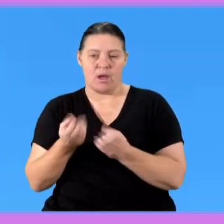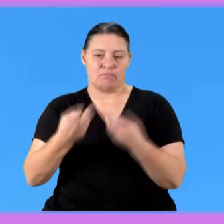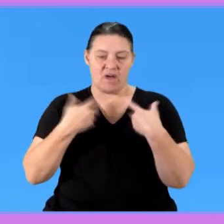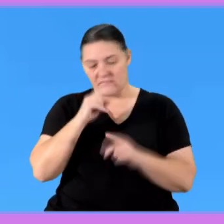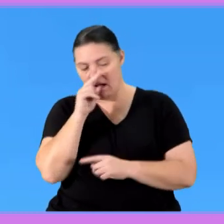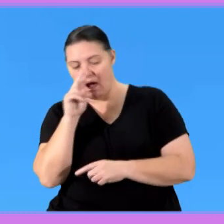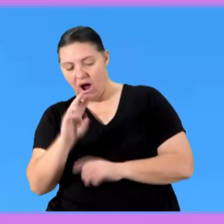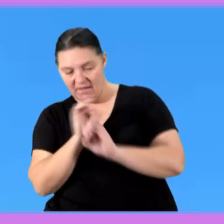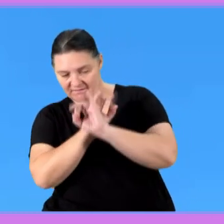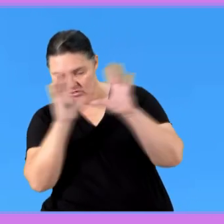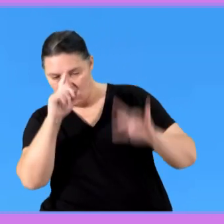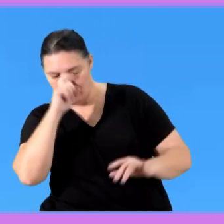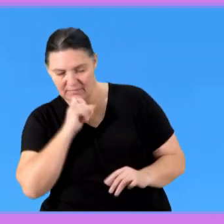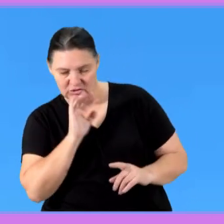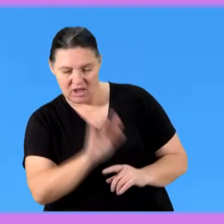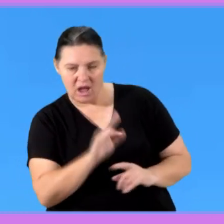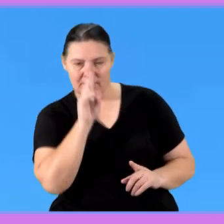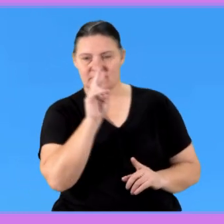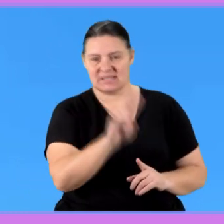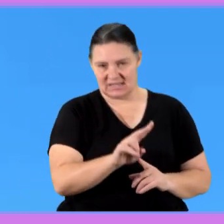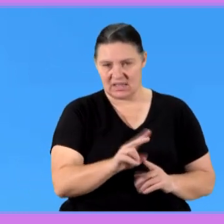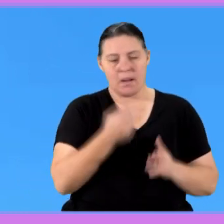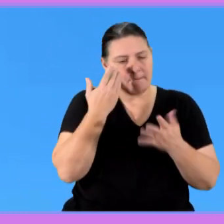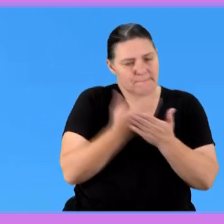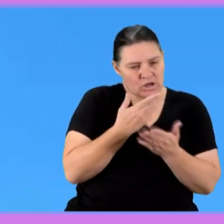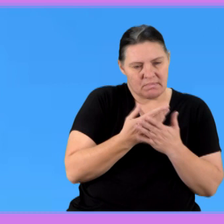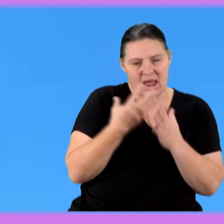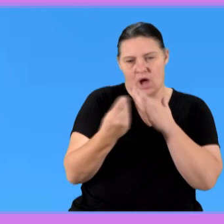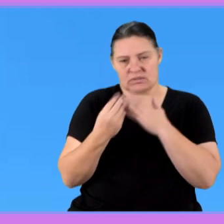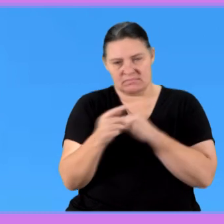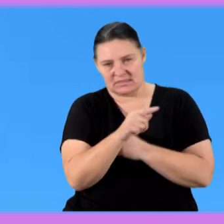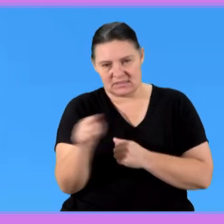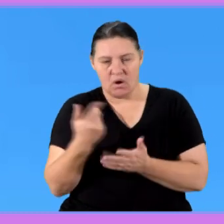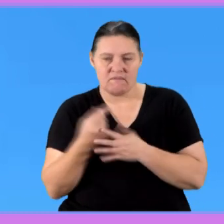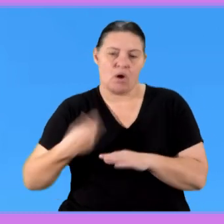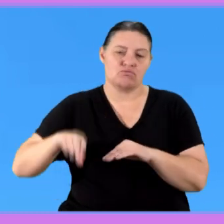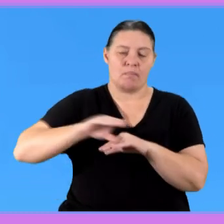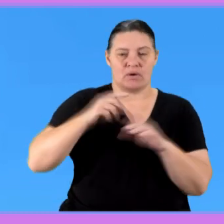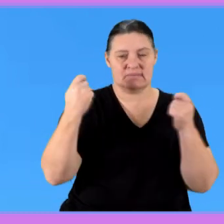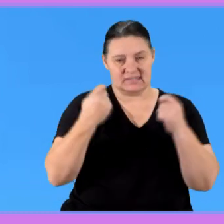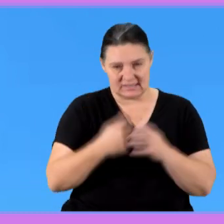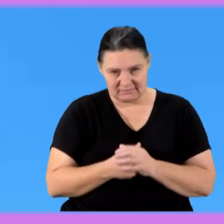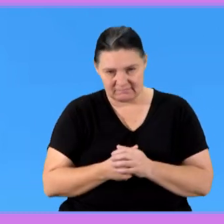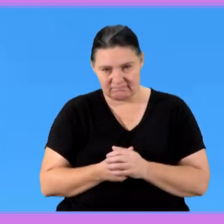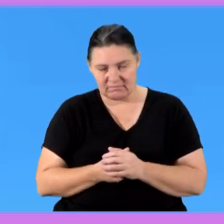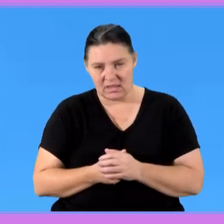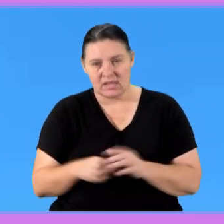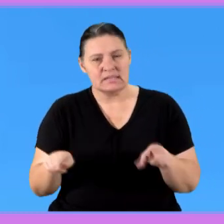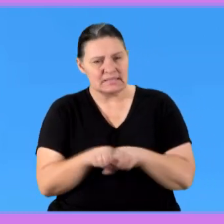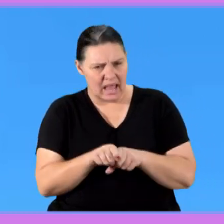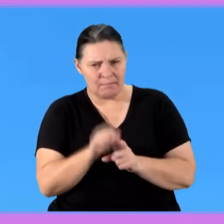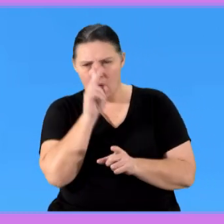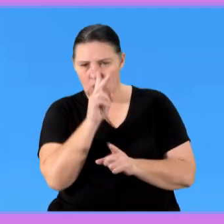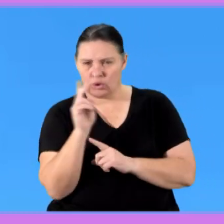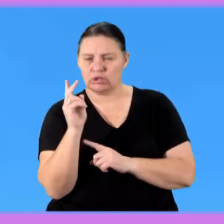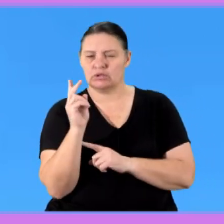us with a way of visually represent, right, all the possible outcomes of compound events. It's shaped like